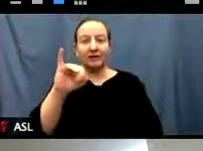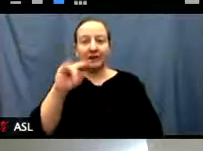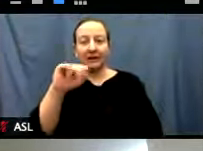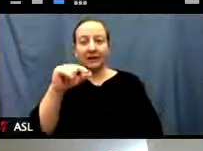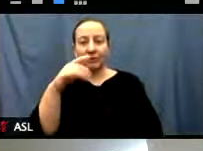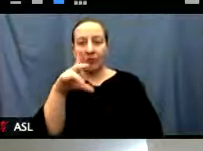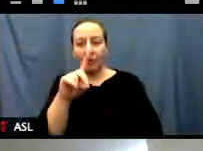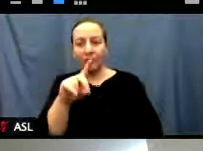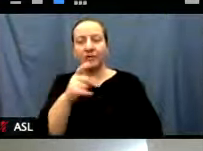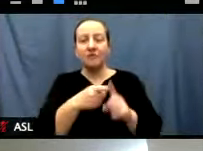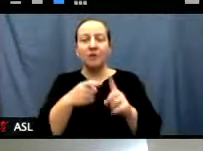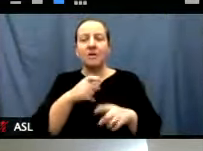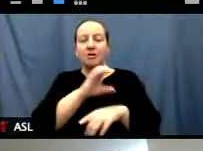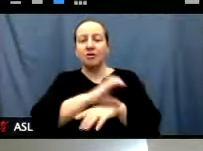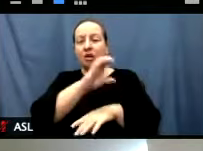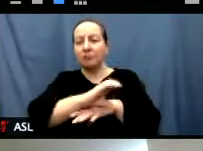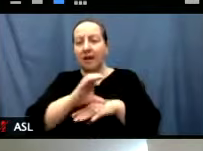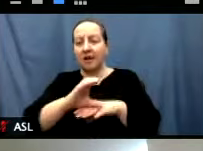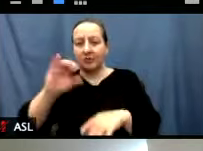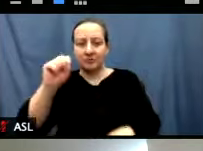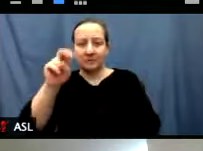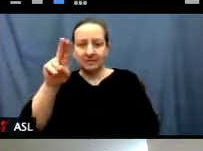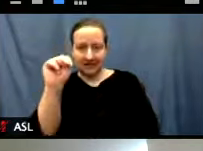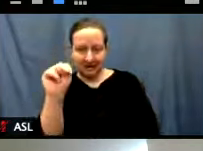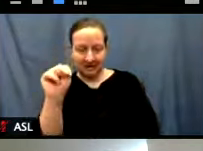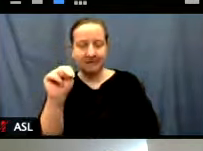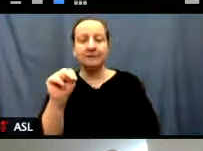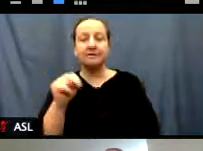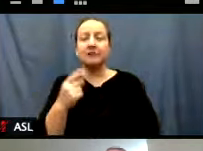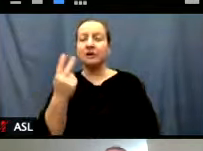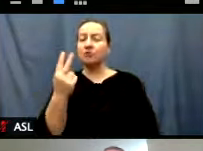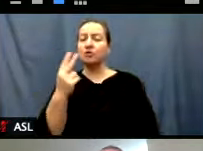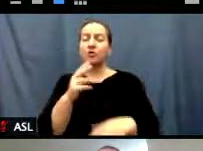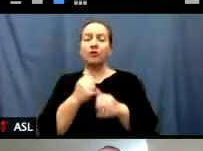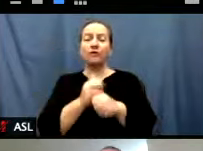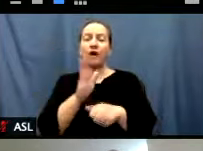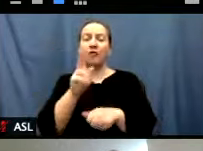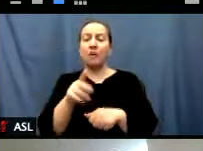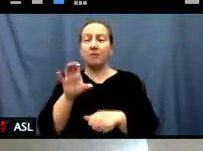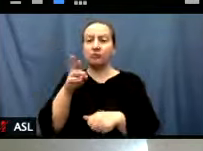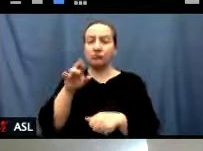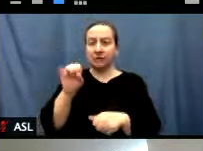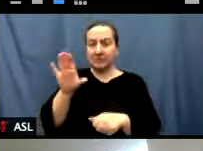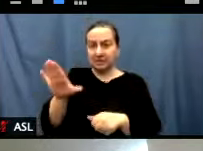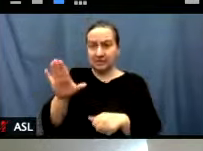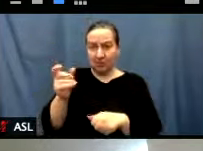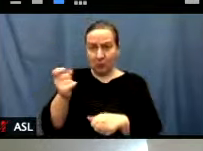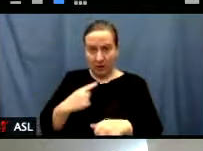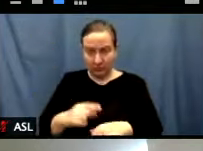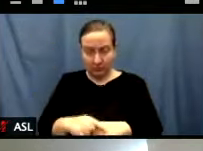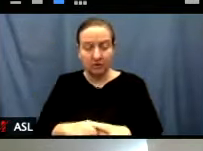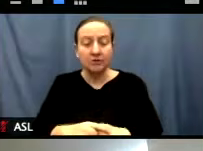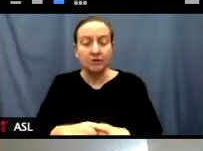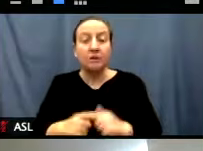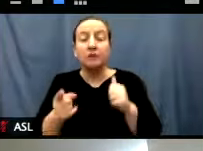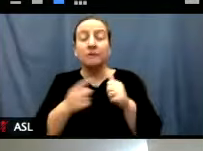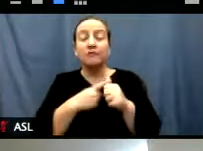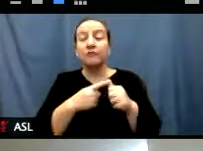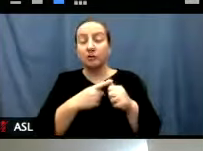Sun. I have two follow-ups to Chris's question. First of all is